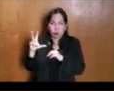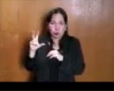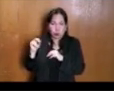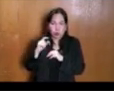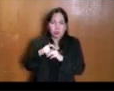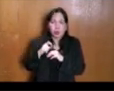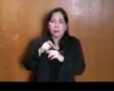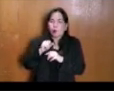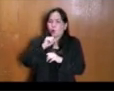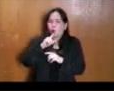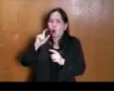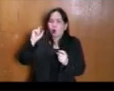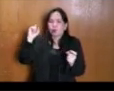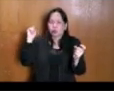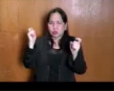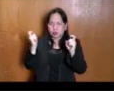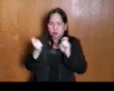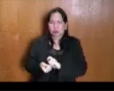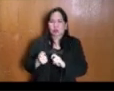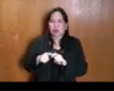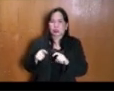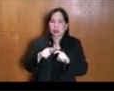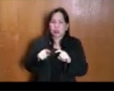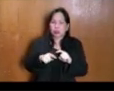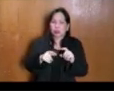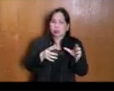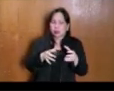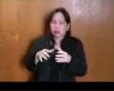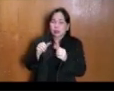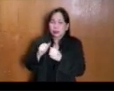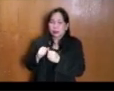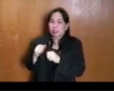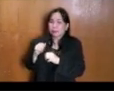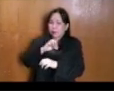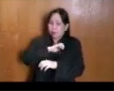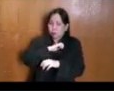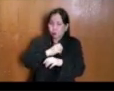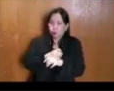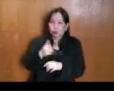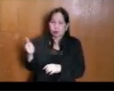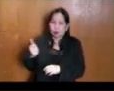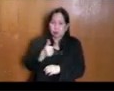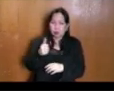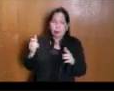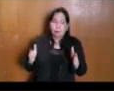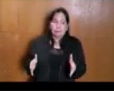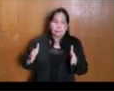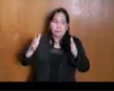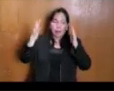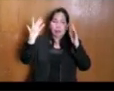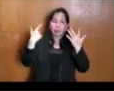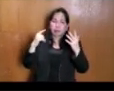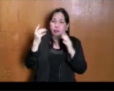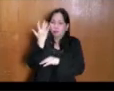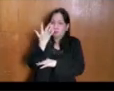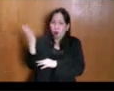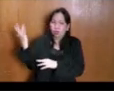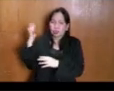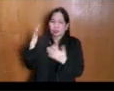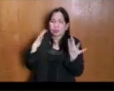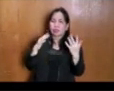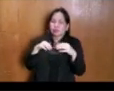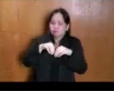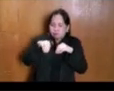transformation across different industries, including energy, transportation, buildings, forestry, and agriculture,